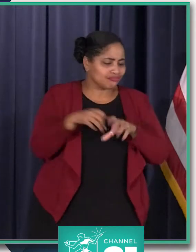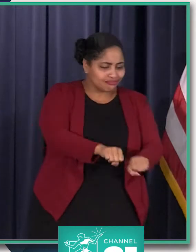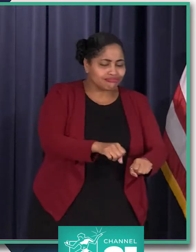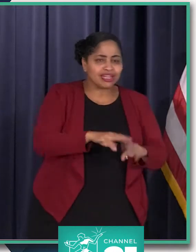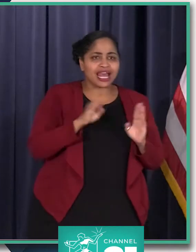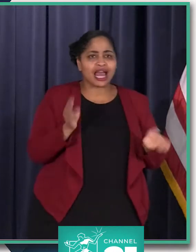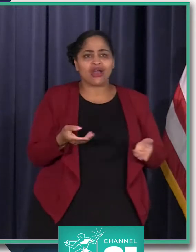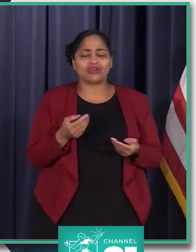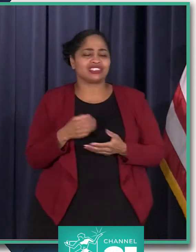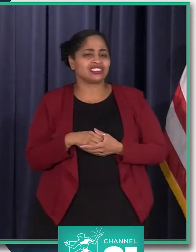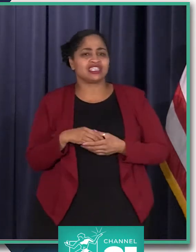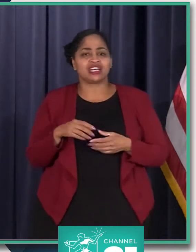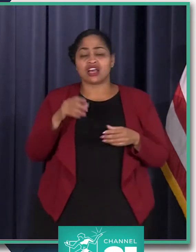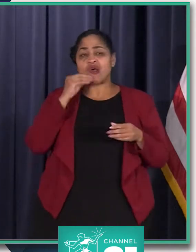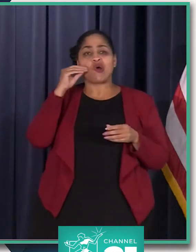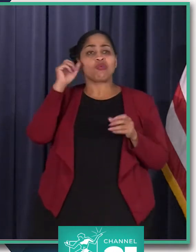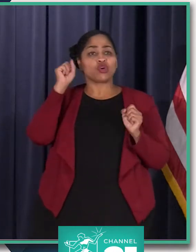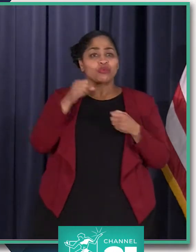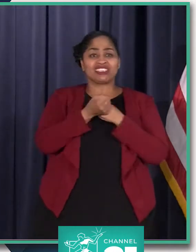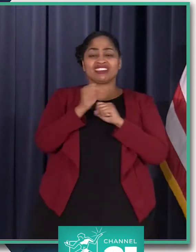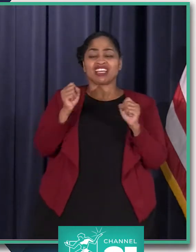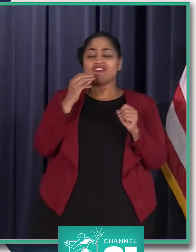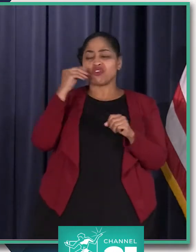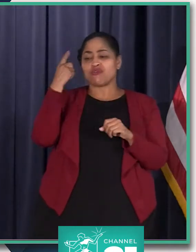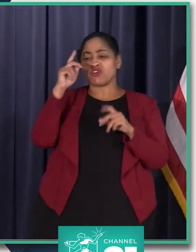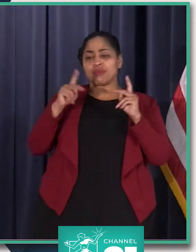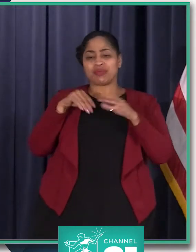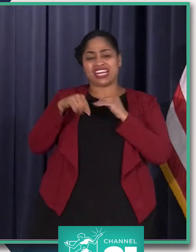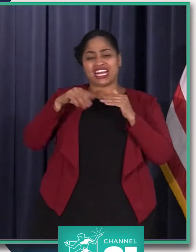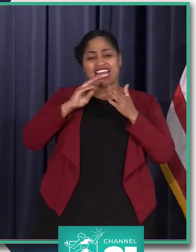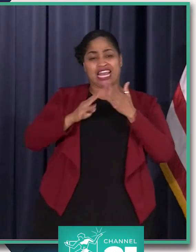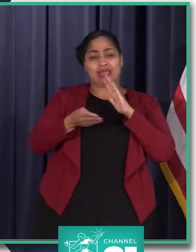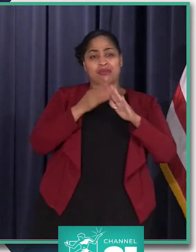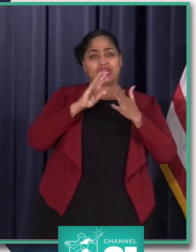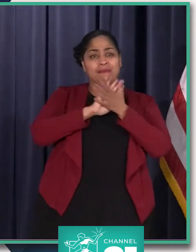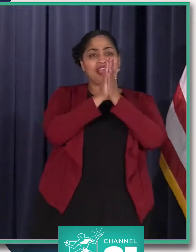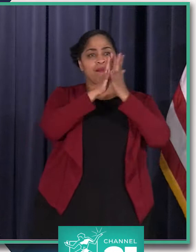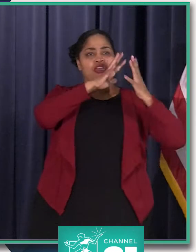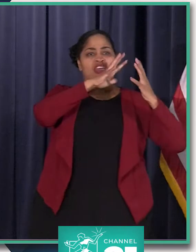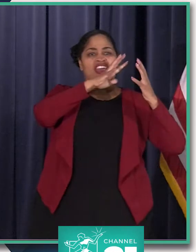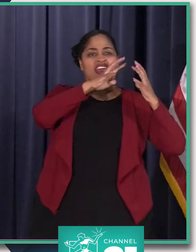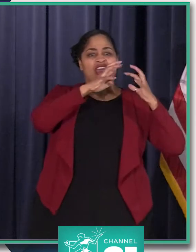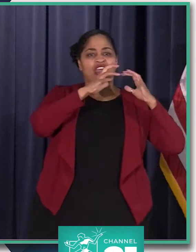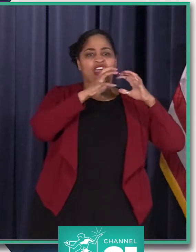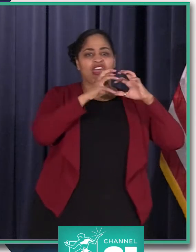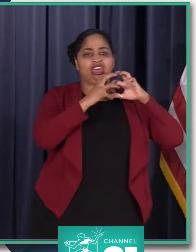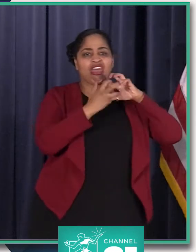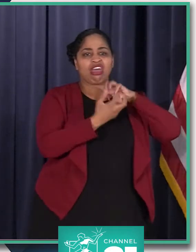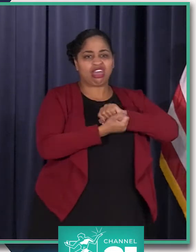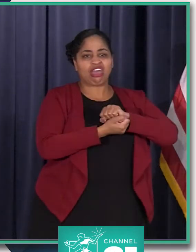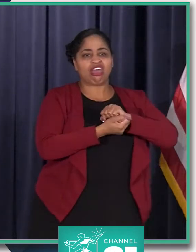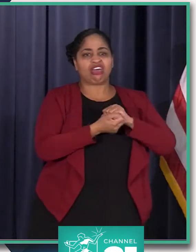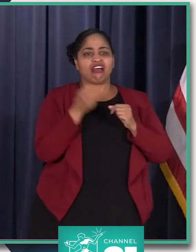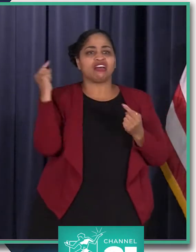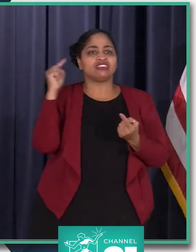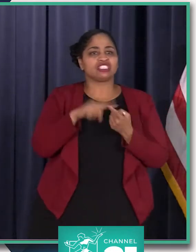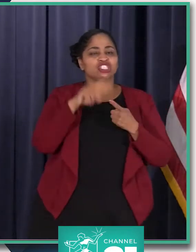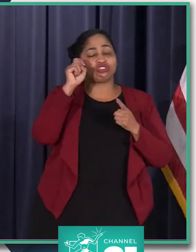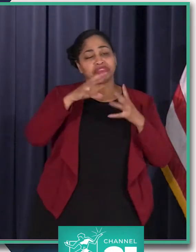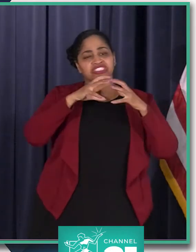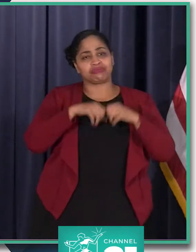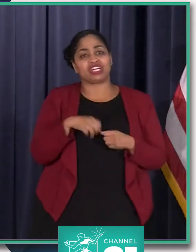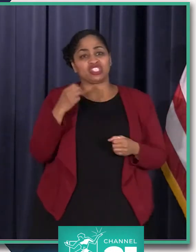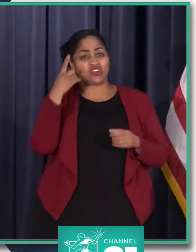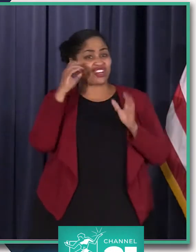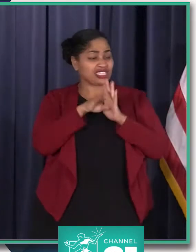could have been saved and could have been homes for families in this community deteriorate to the point that they have to be demolished.